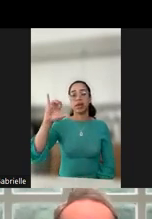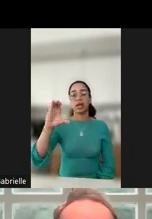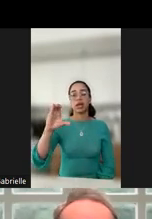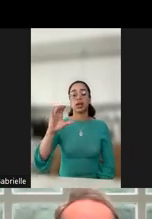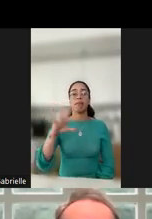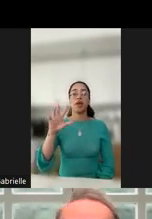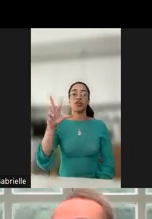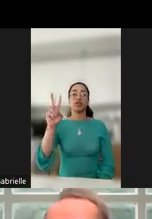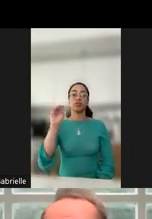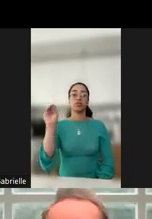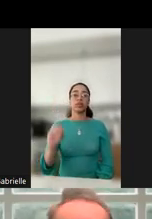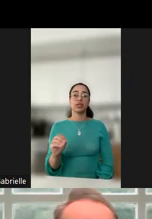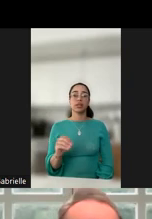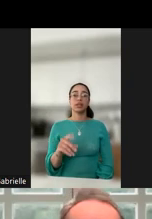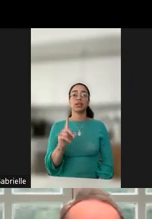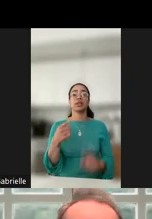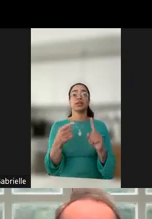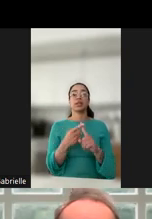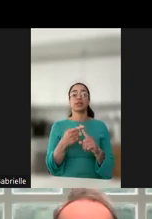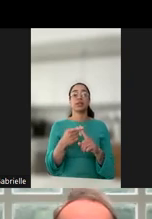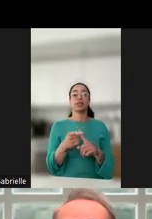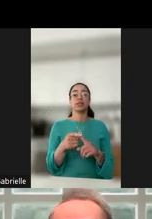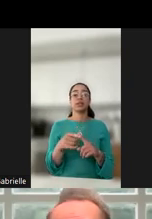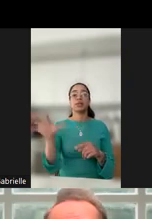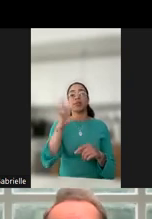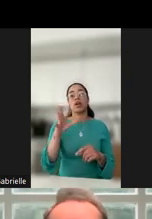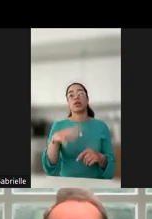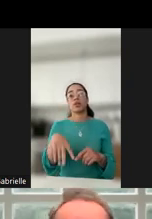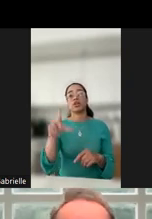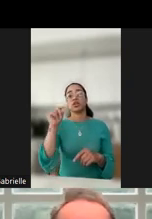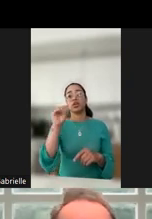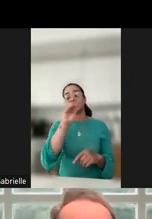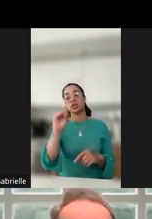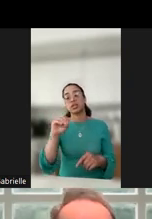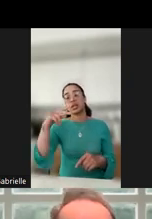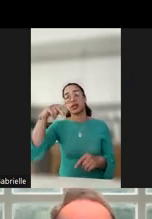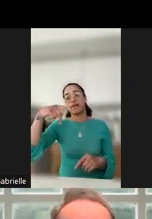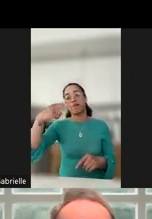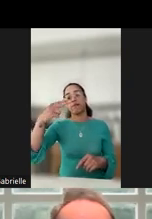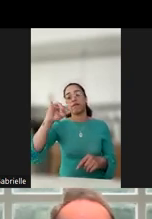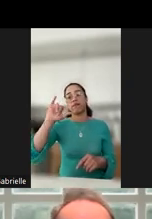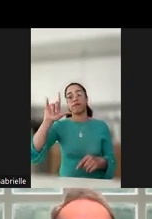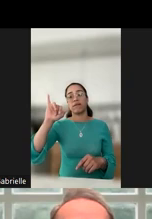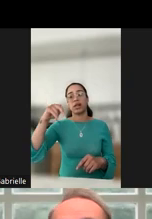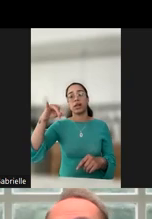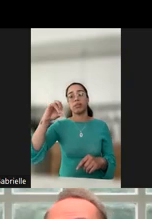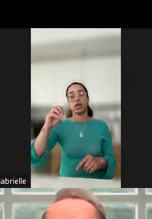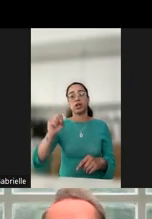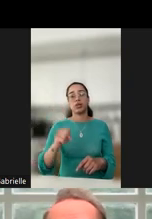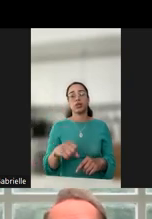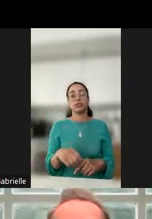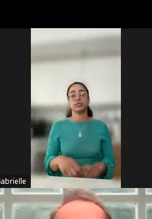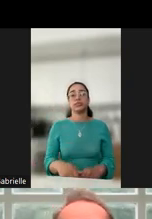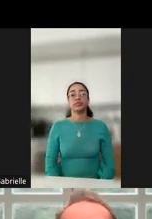around 20% Filipinos and 15% of Koreans also identify as